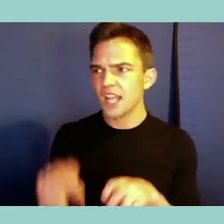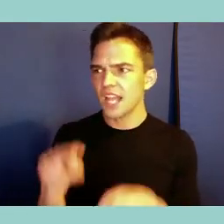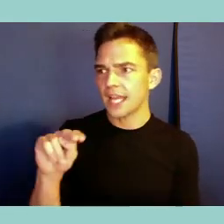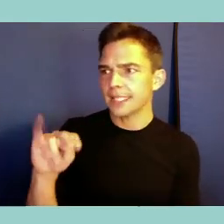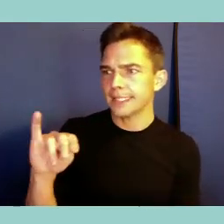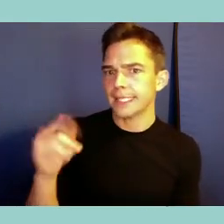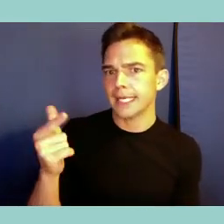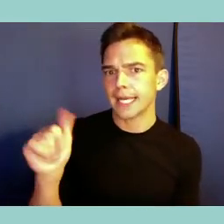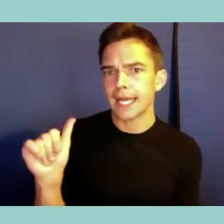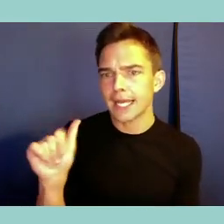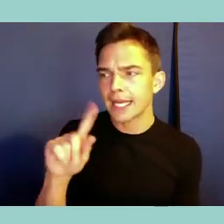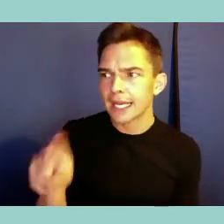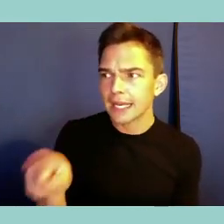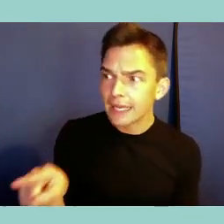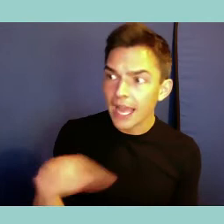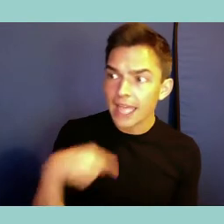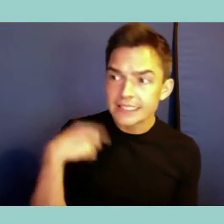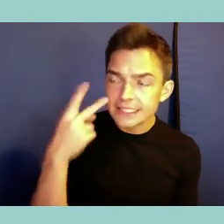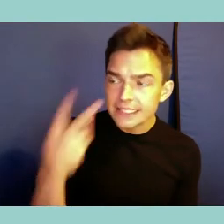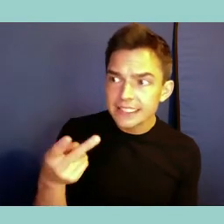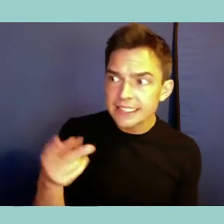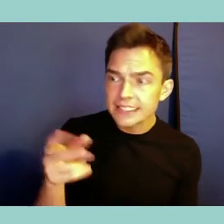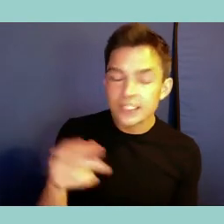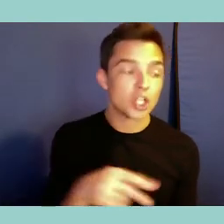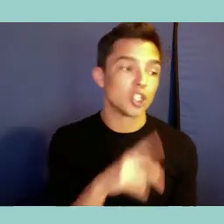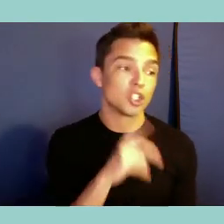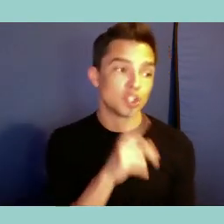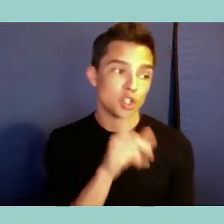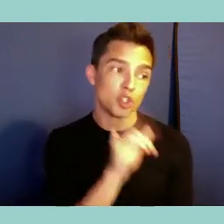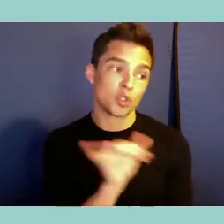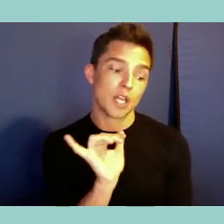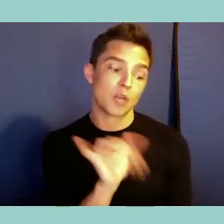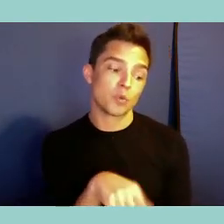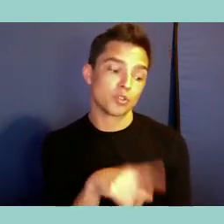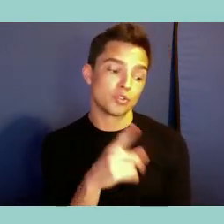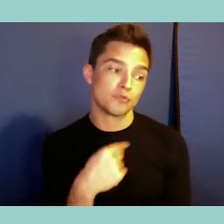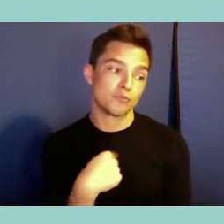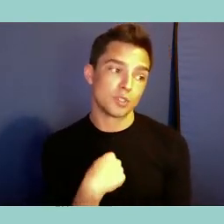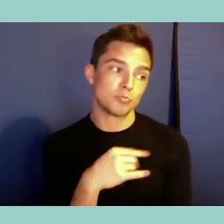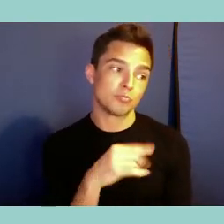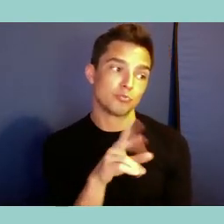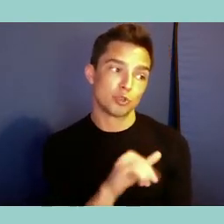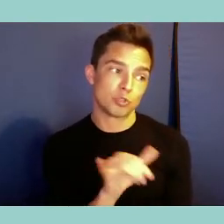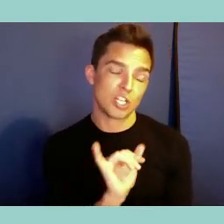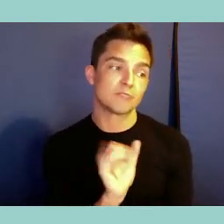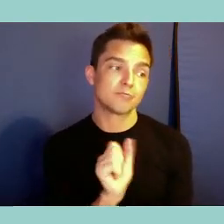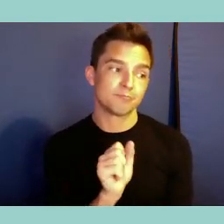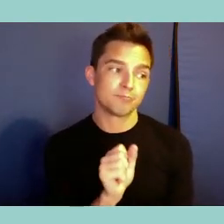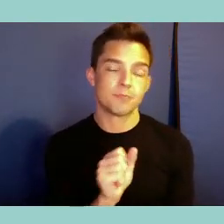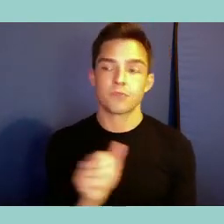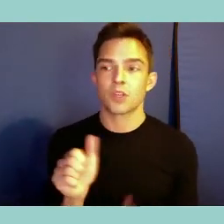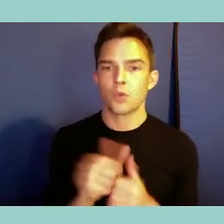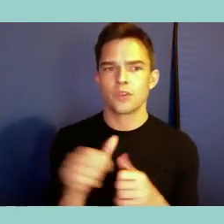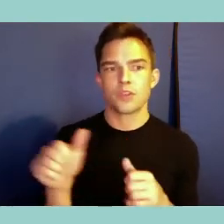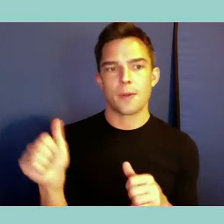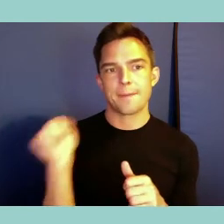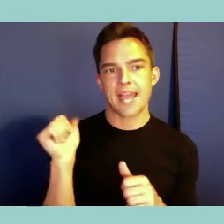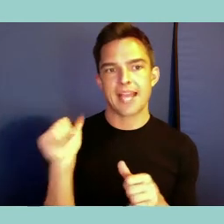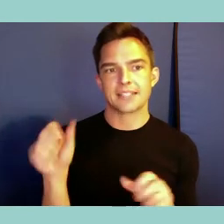Negro? I see. Sure does look like one to me." With their